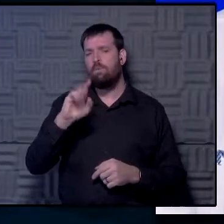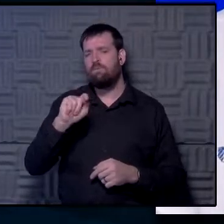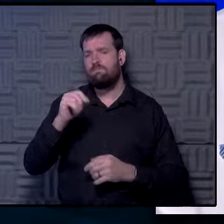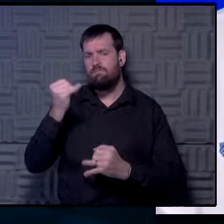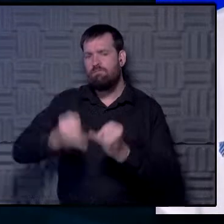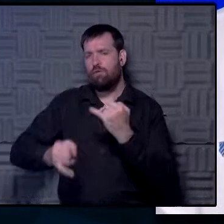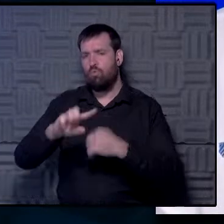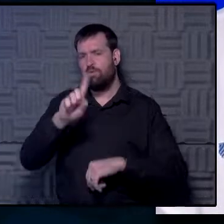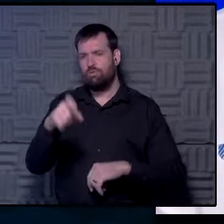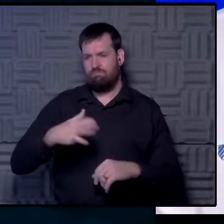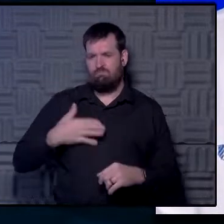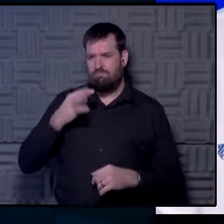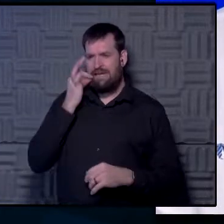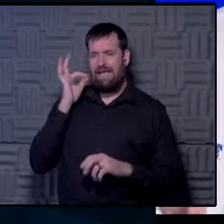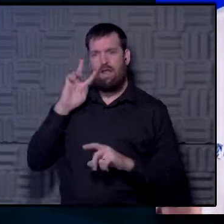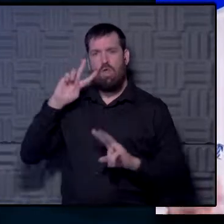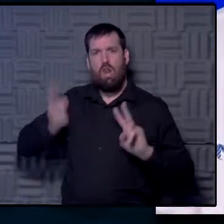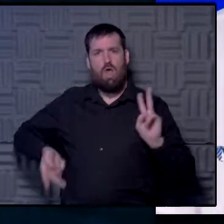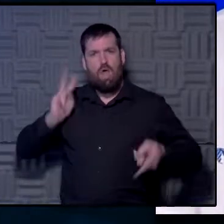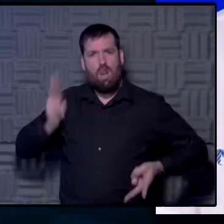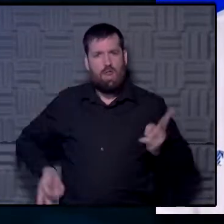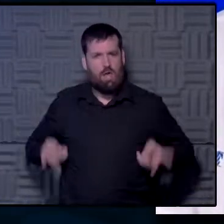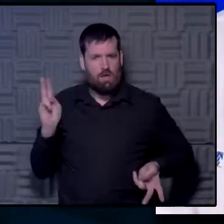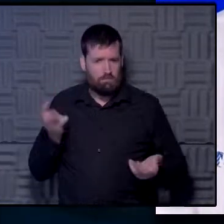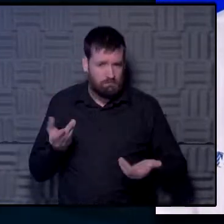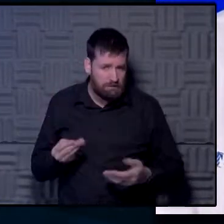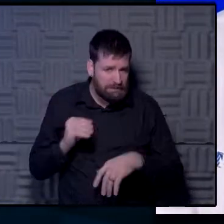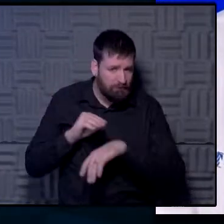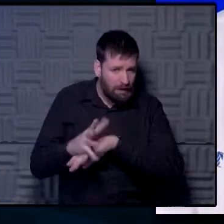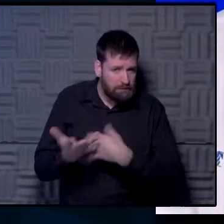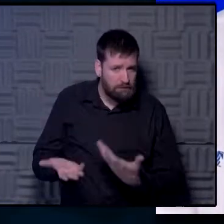you. My cat sheds a lot. Any advice on what I can do?